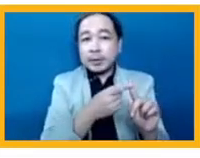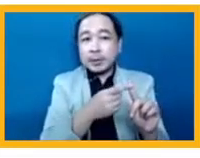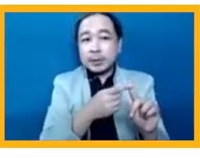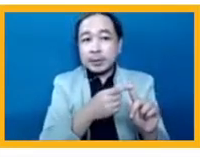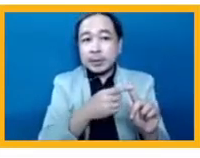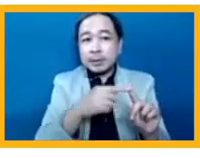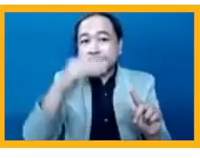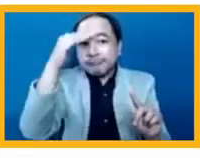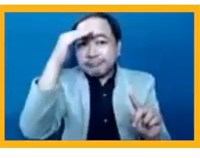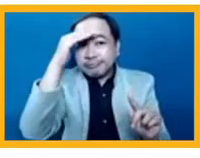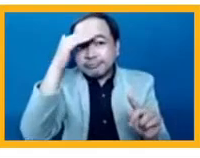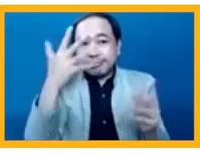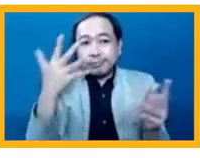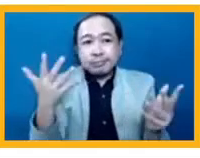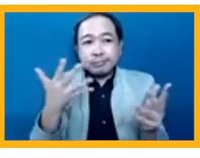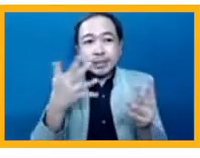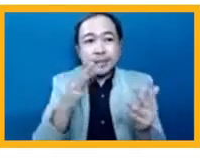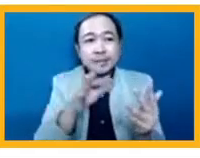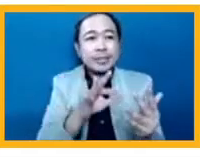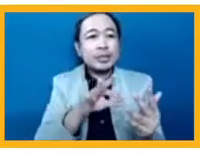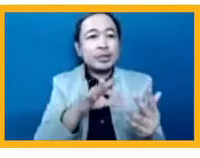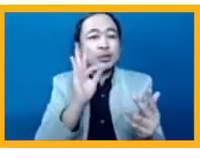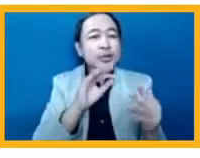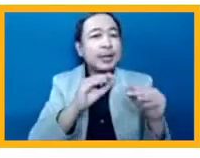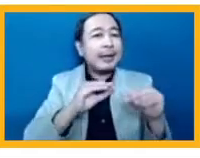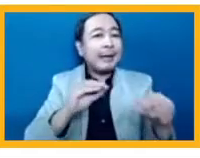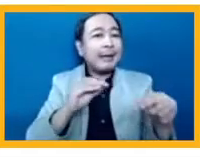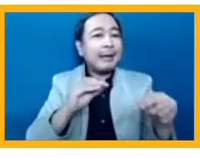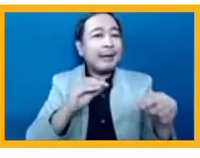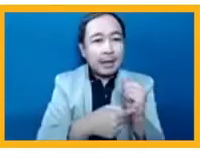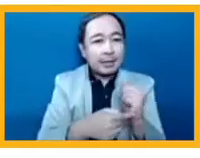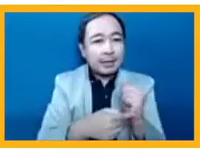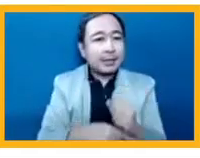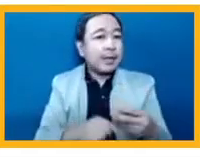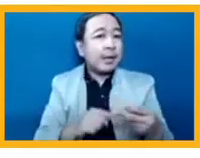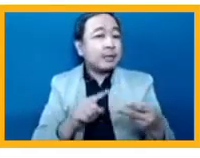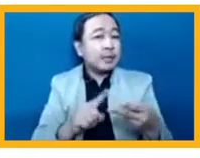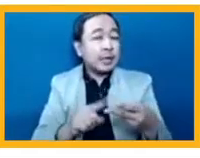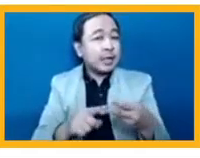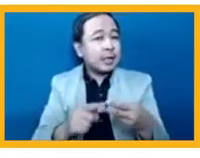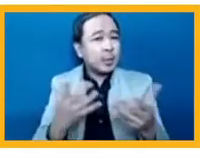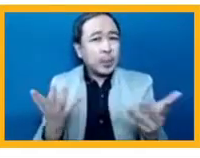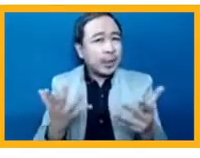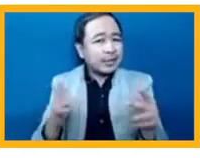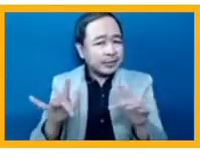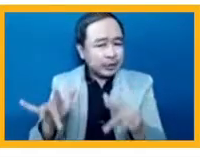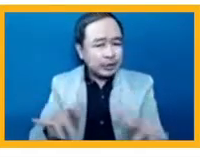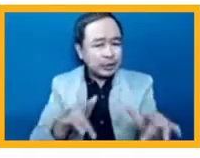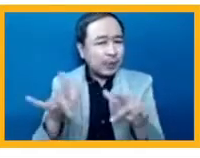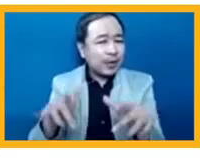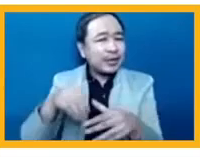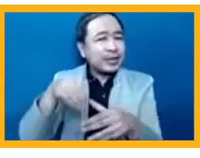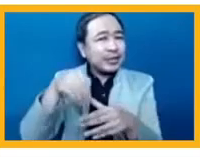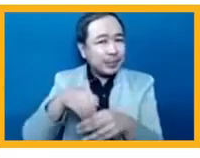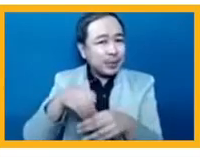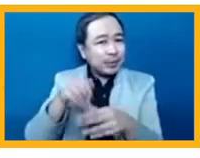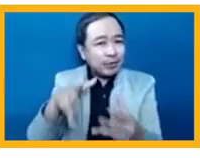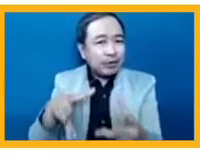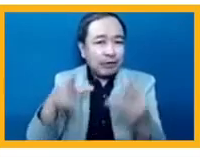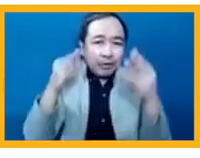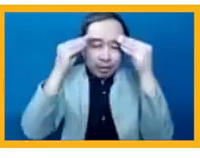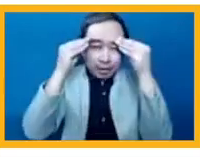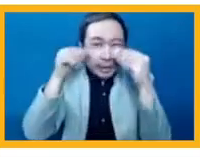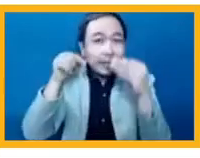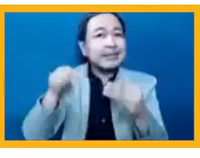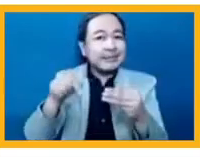EdTech. The second about the big question around learning software, because we all know that learning software is what can make or break